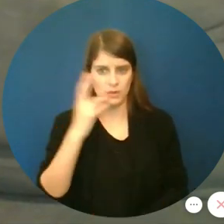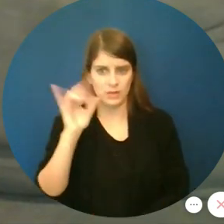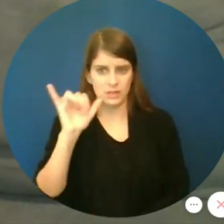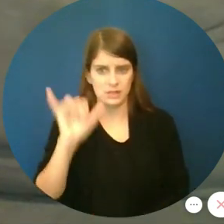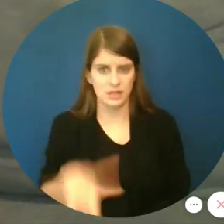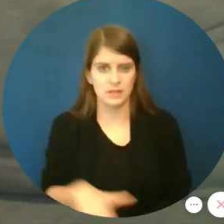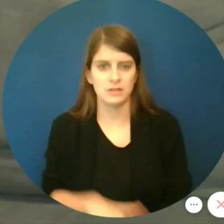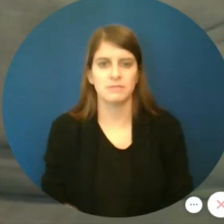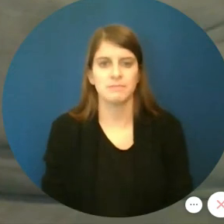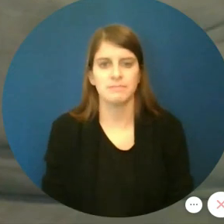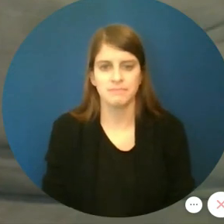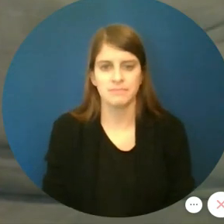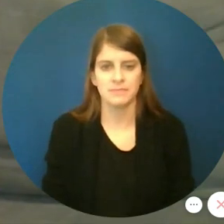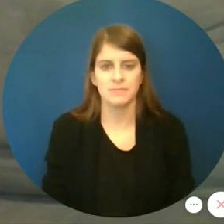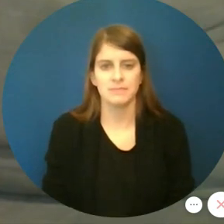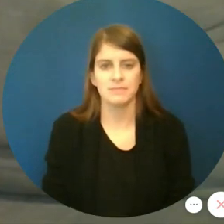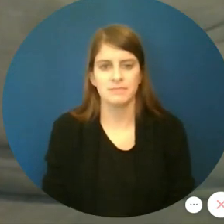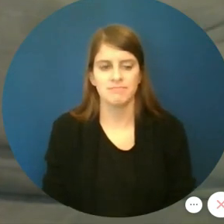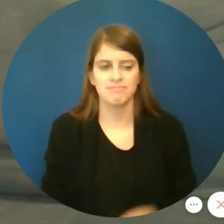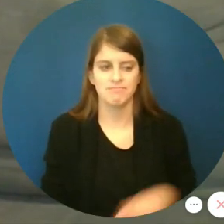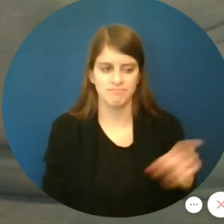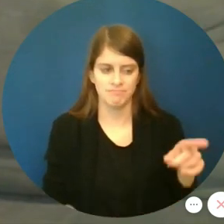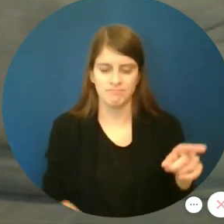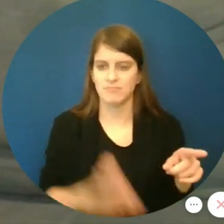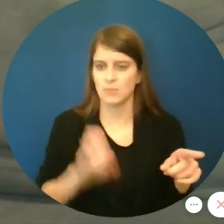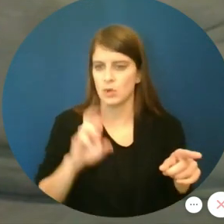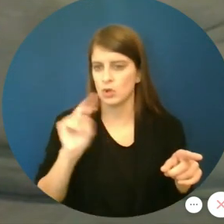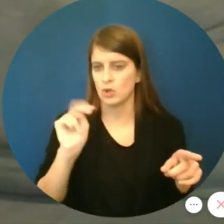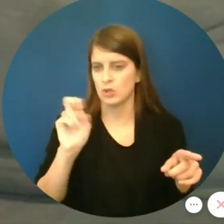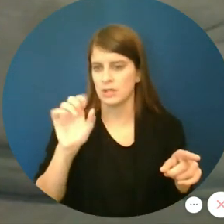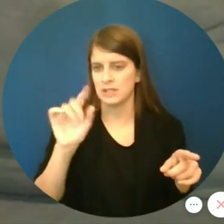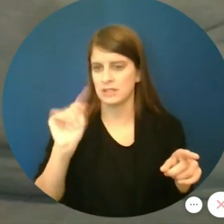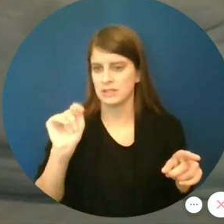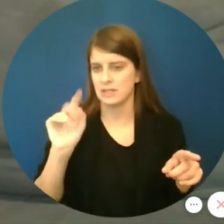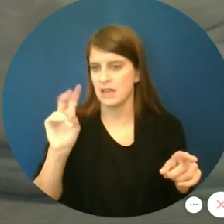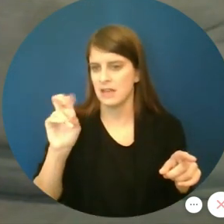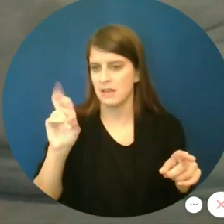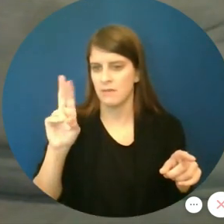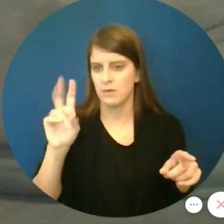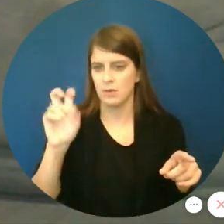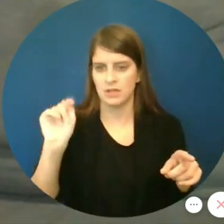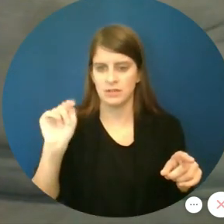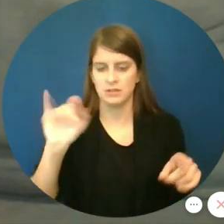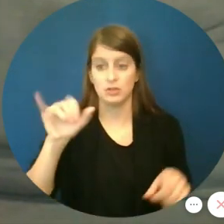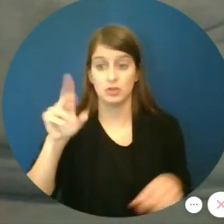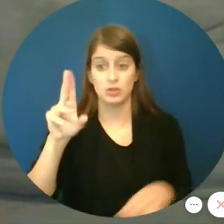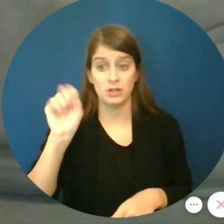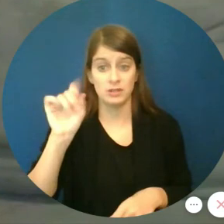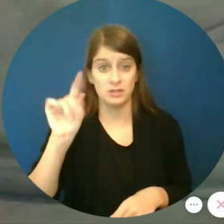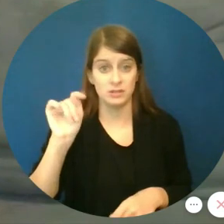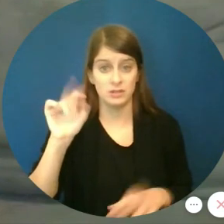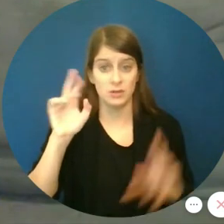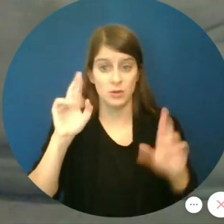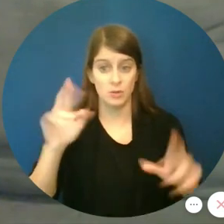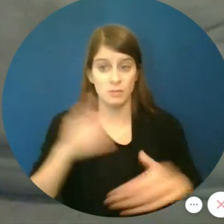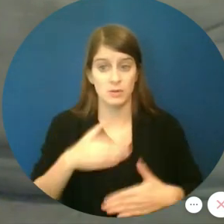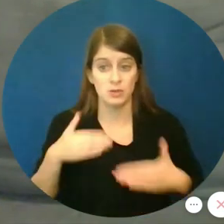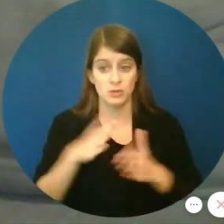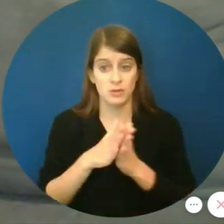us." Ernest Everett Just, 1939. I hope you enjoyed this